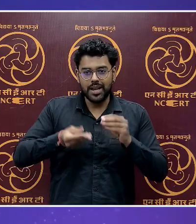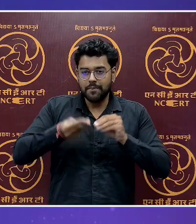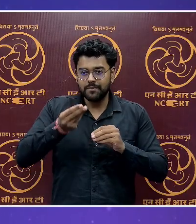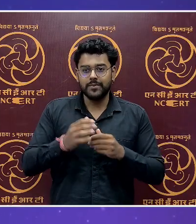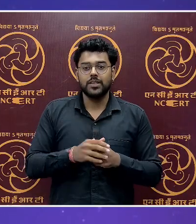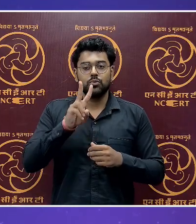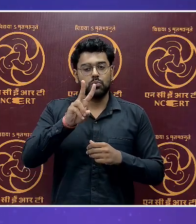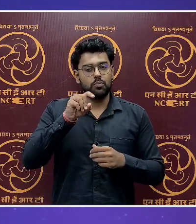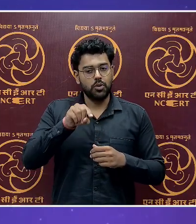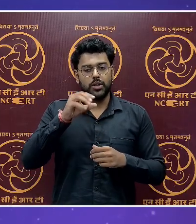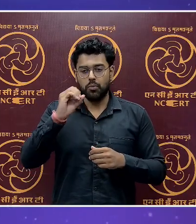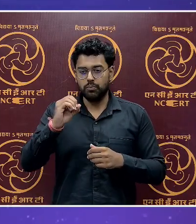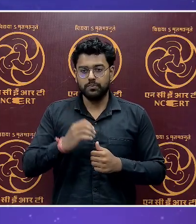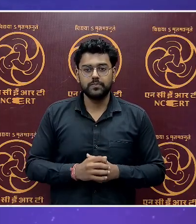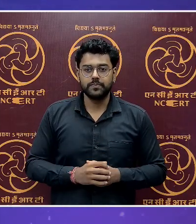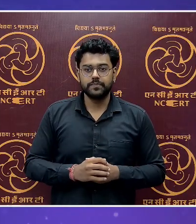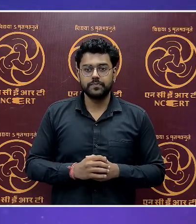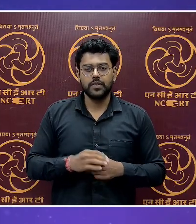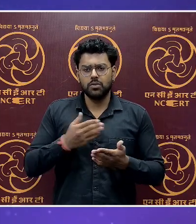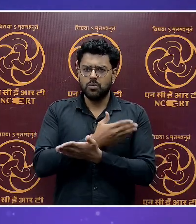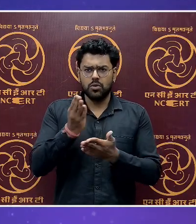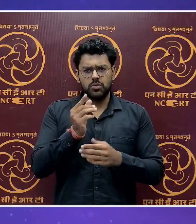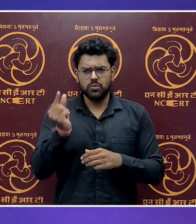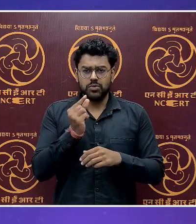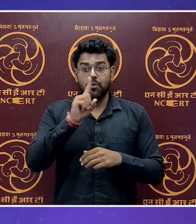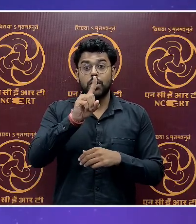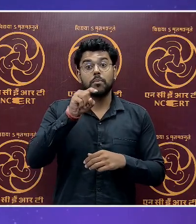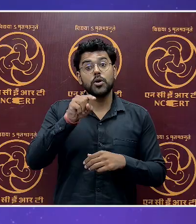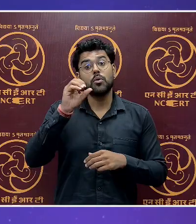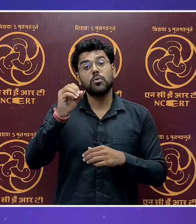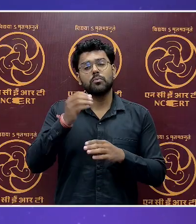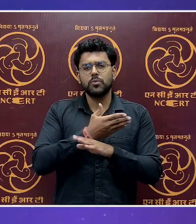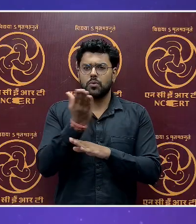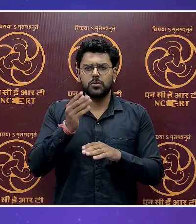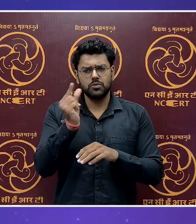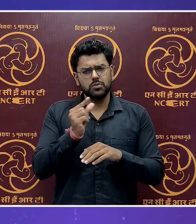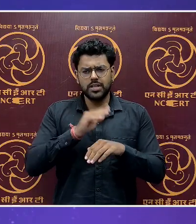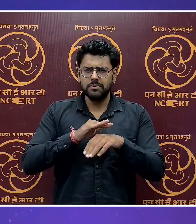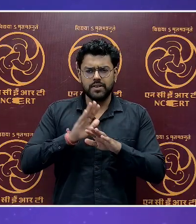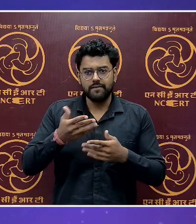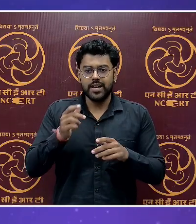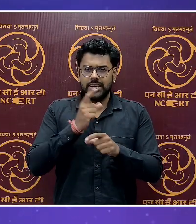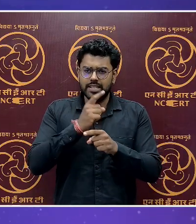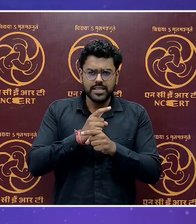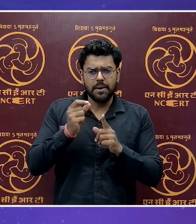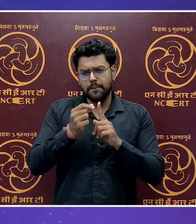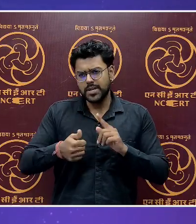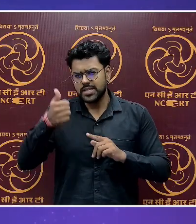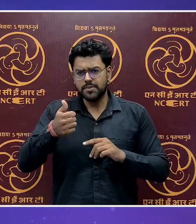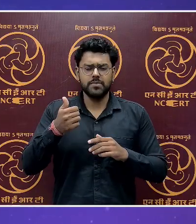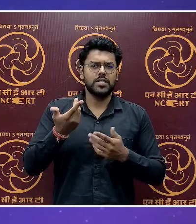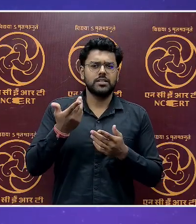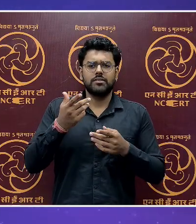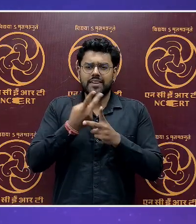application 2.0. You already using PRASHAST 1.0, which is wonderfully used by all the teachers, principals and entire